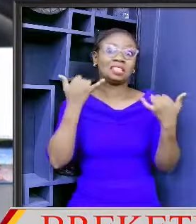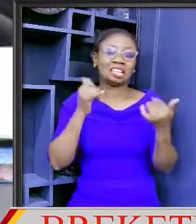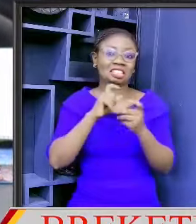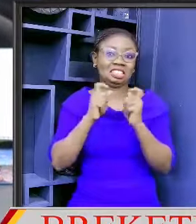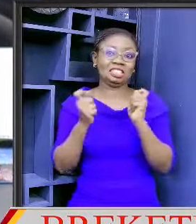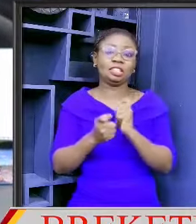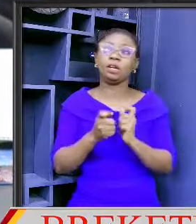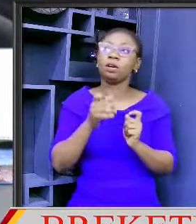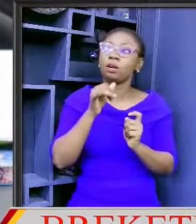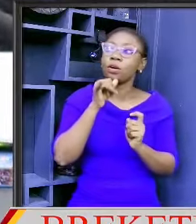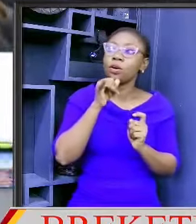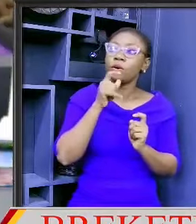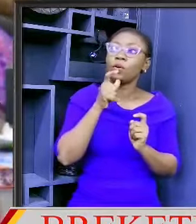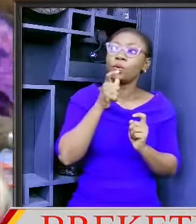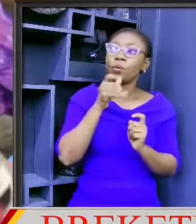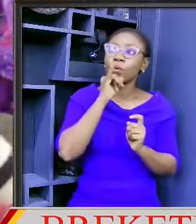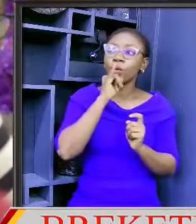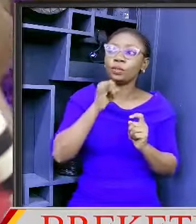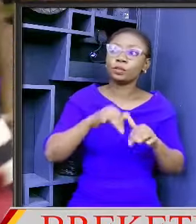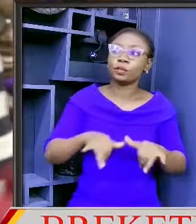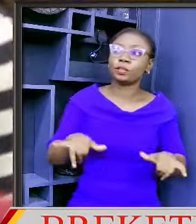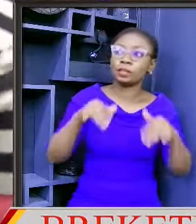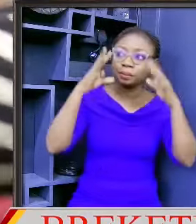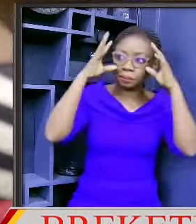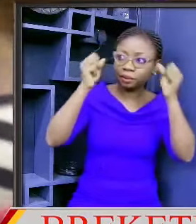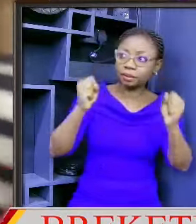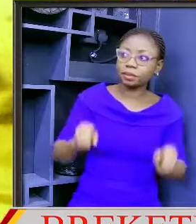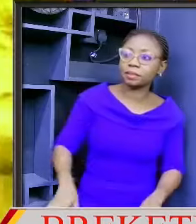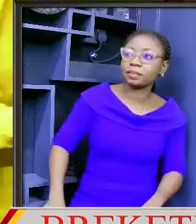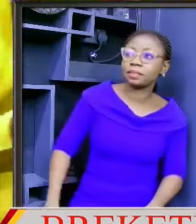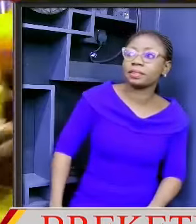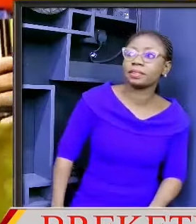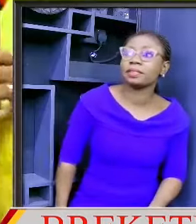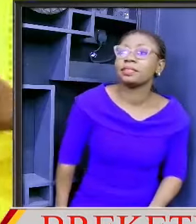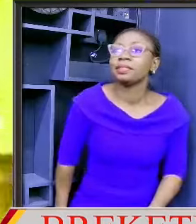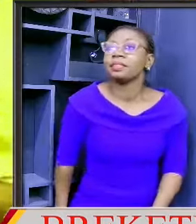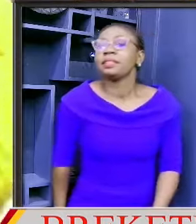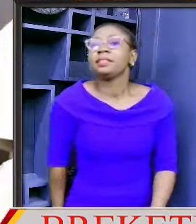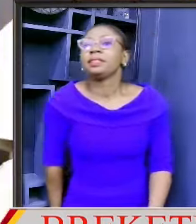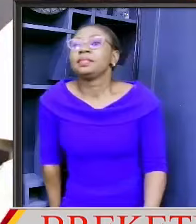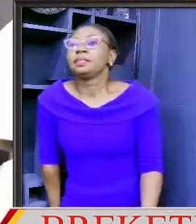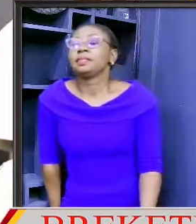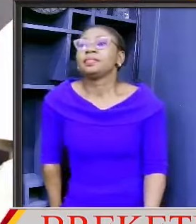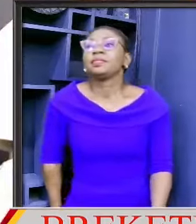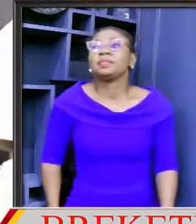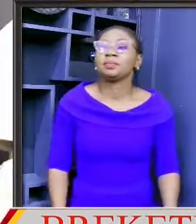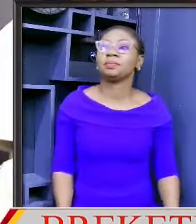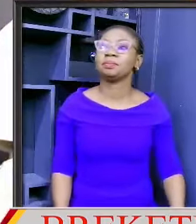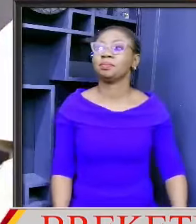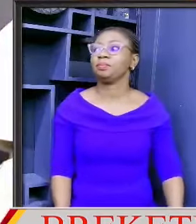Who be ordinary president? Nami be this my sister. Kelechi na be ordinary president.